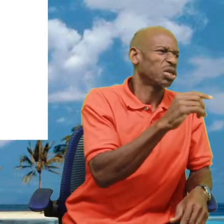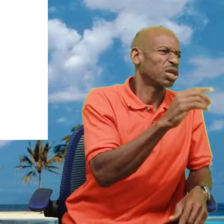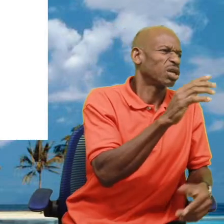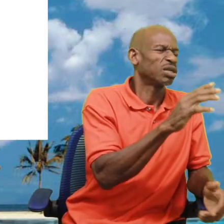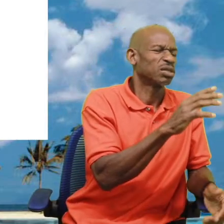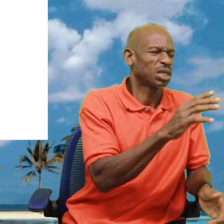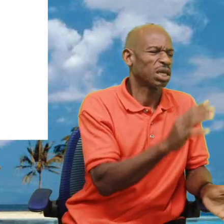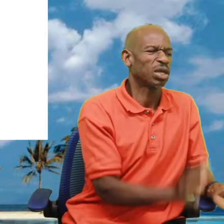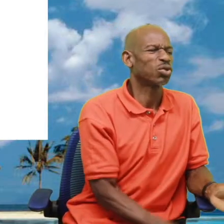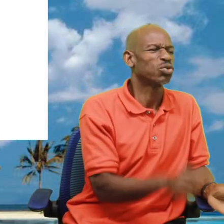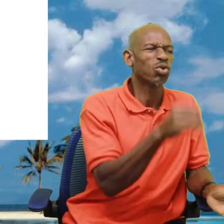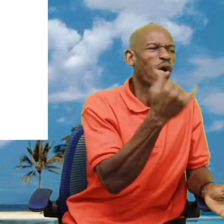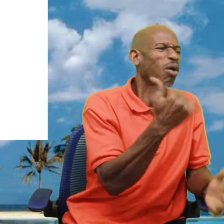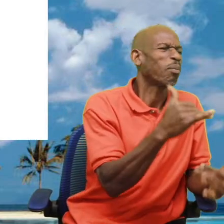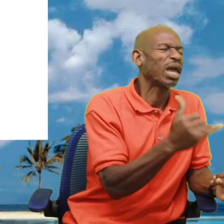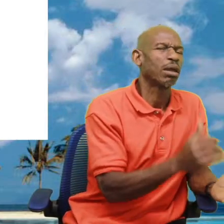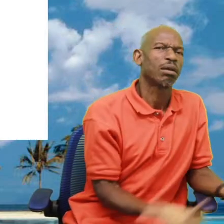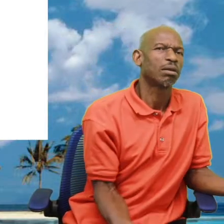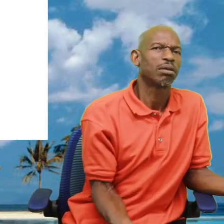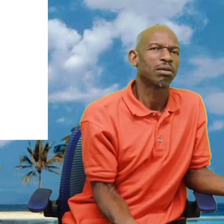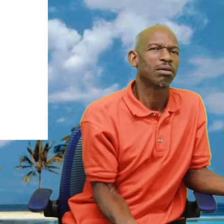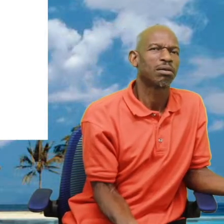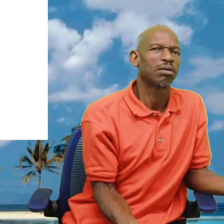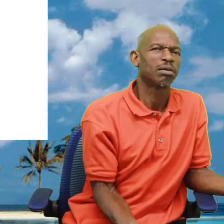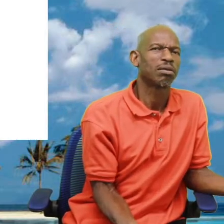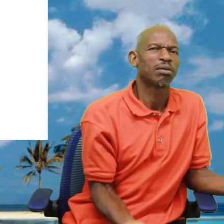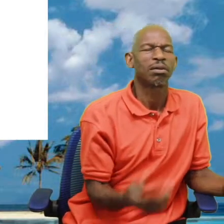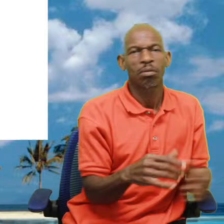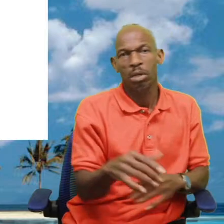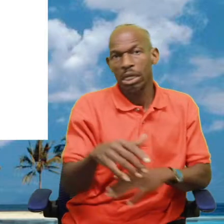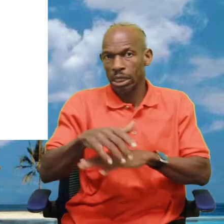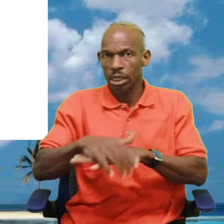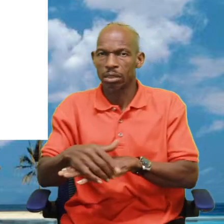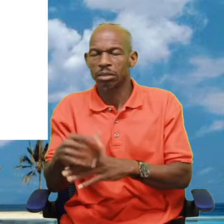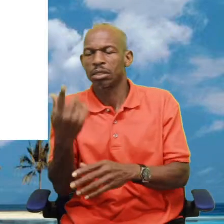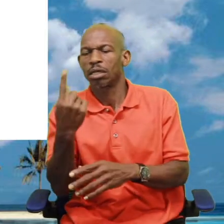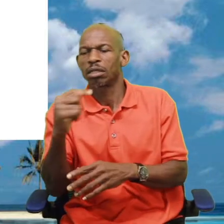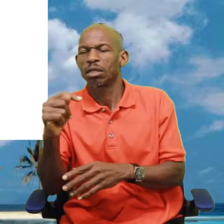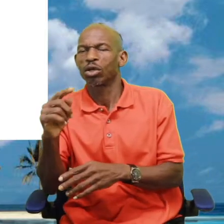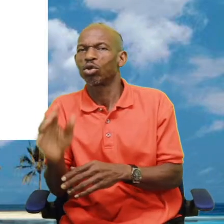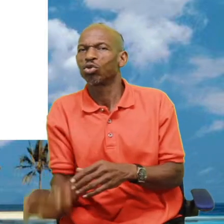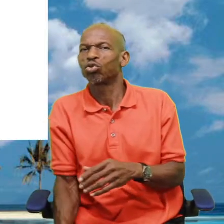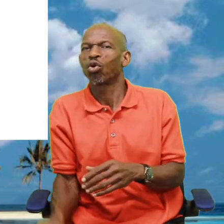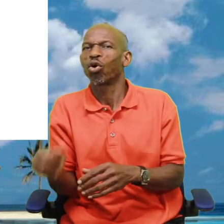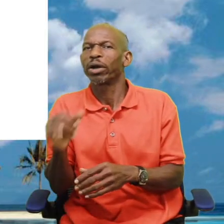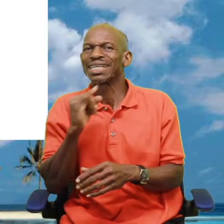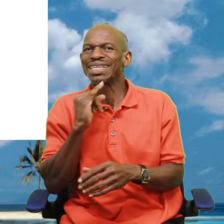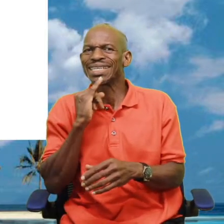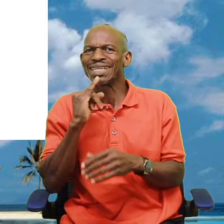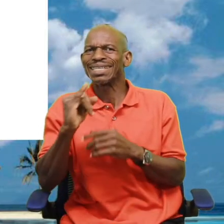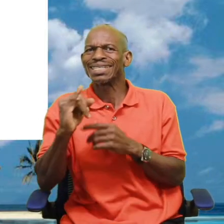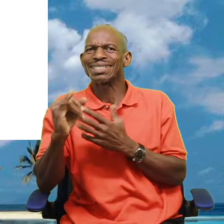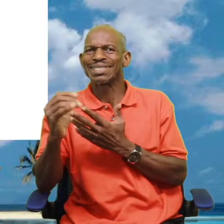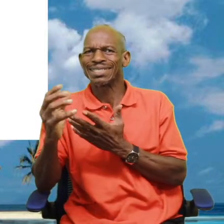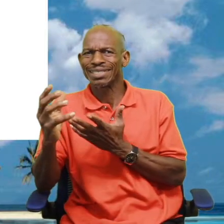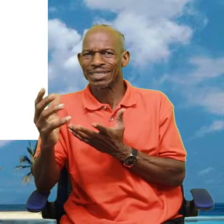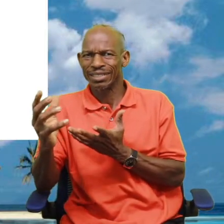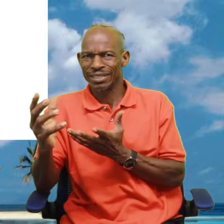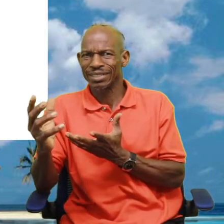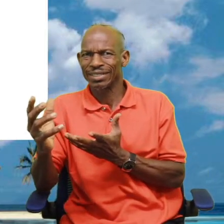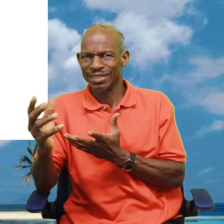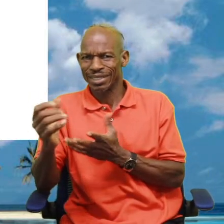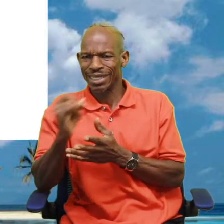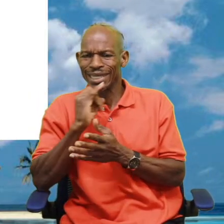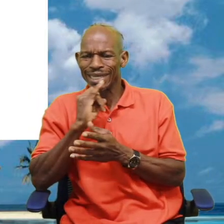going to be telling us, indicating that we are talking, saying something about the dog. The dog